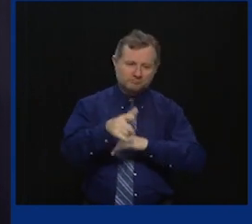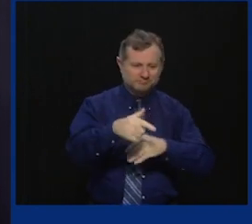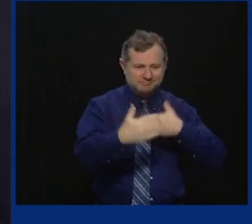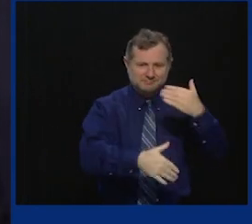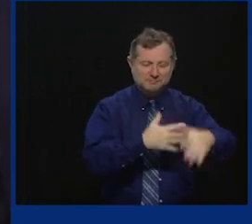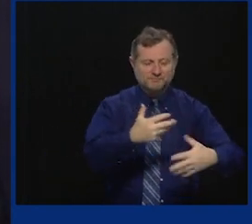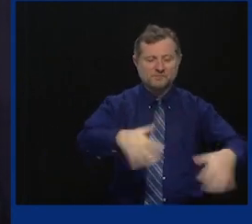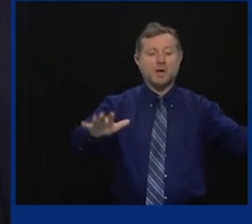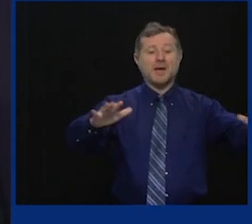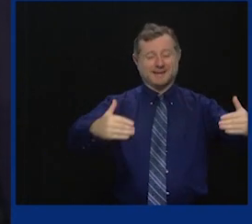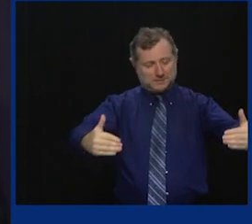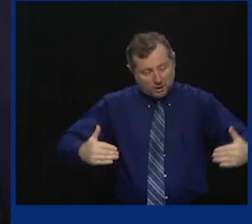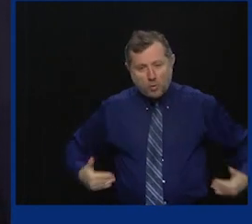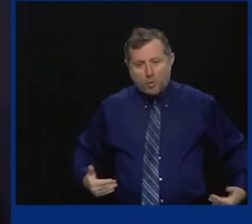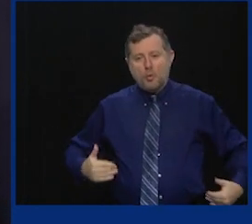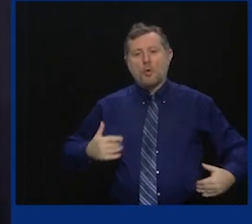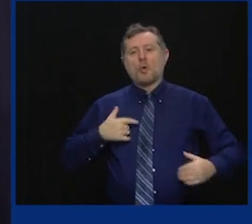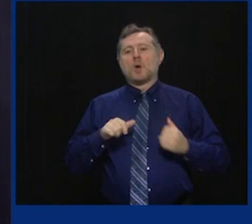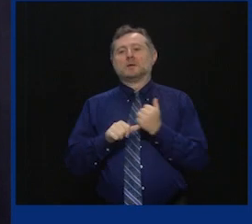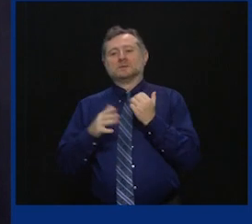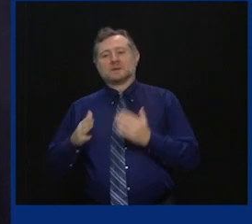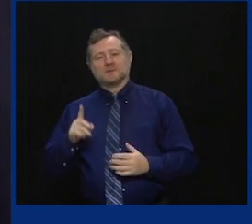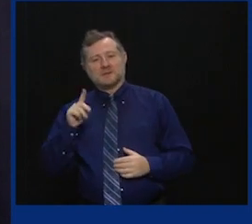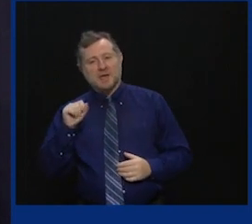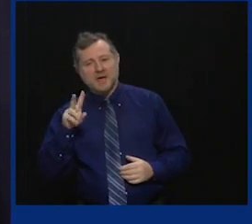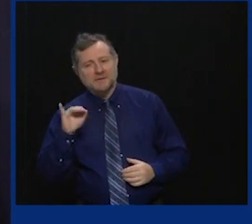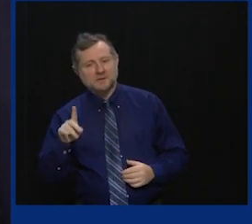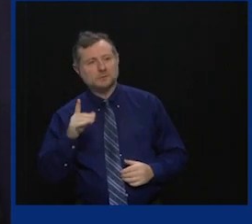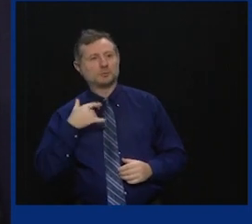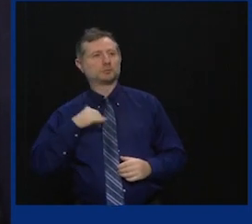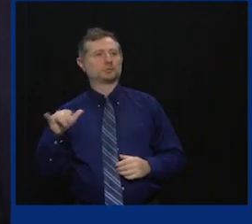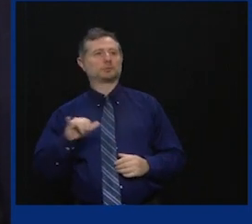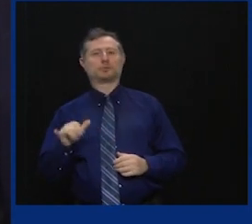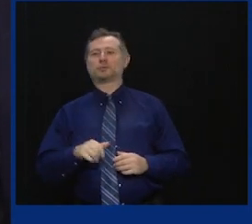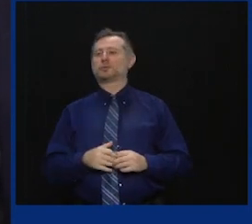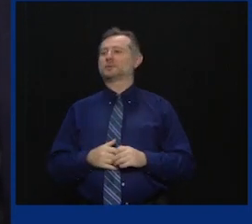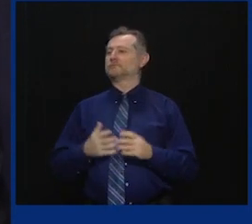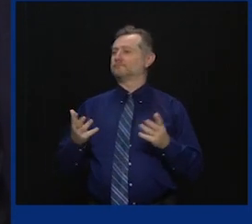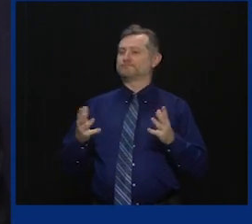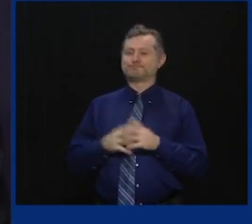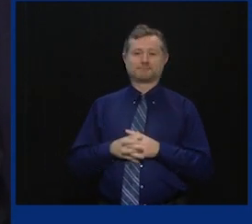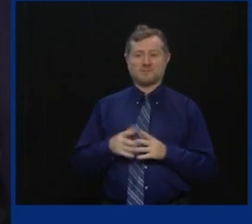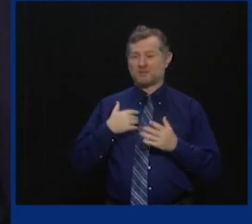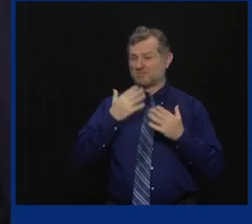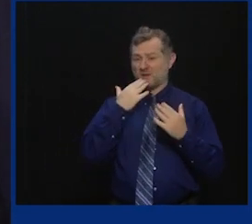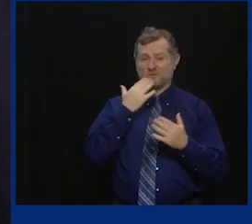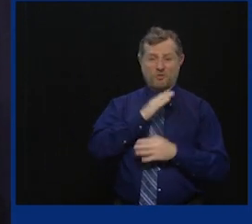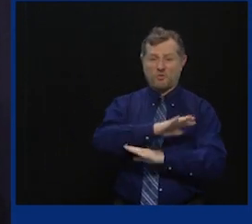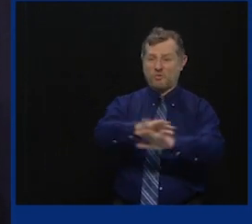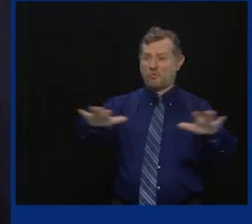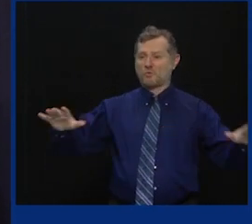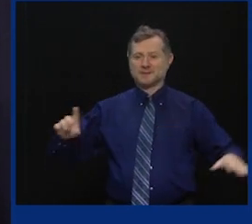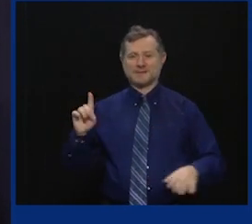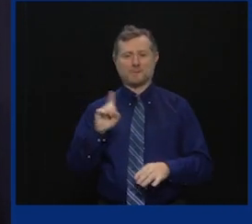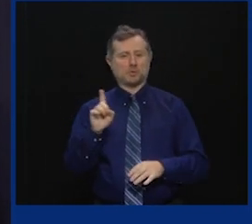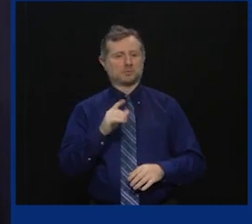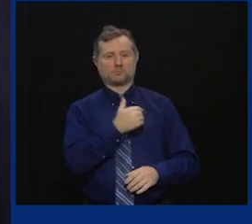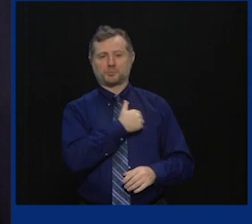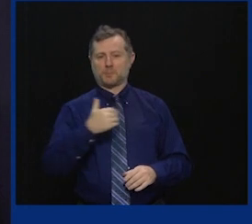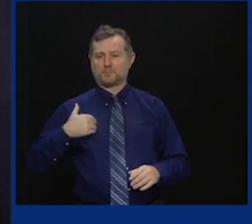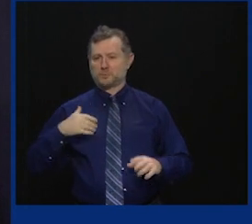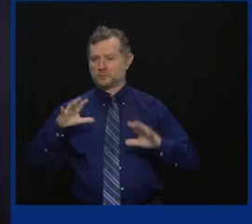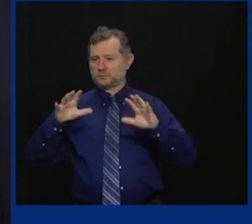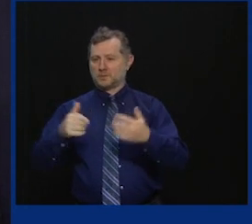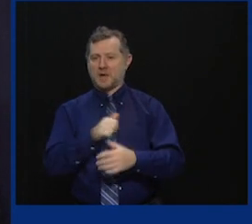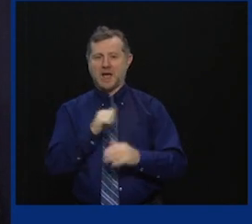well. And I also want to thank all of the Democratic members of the Assembly for continuing to be, even when